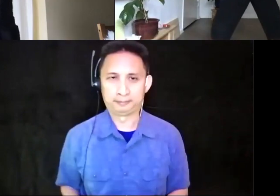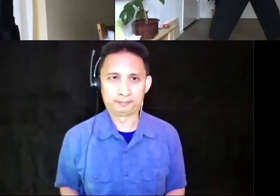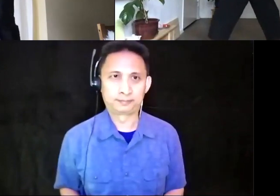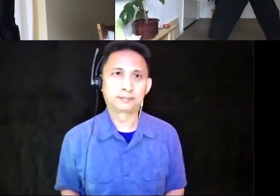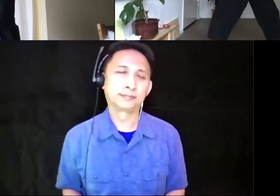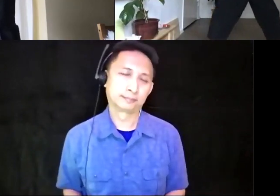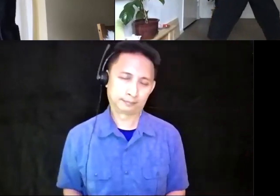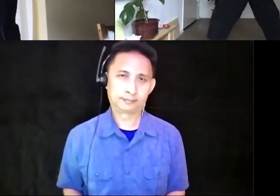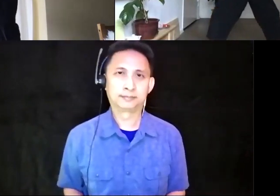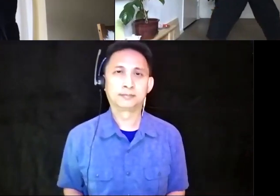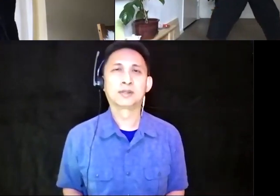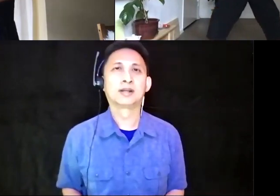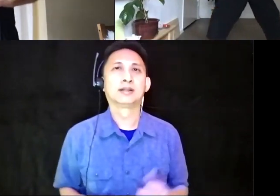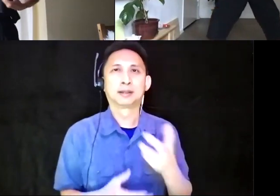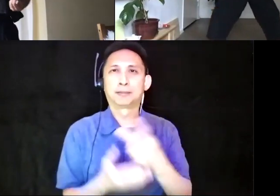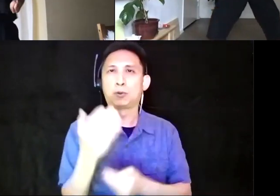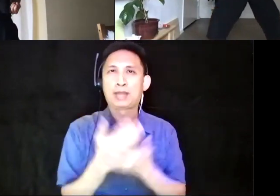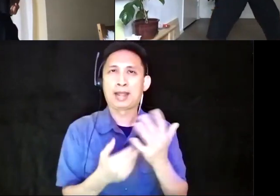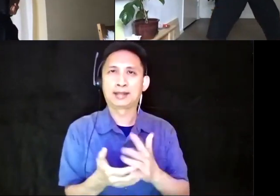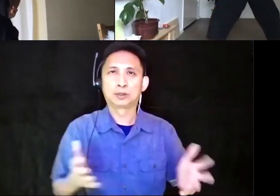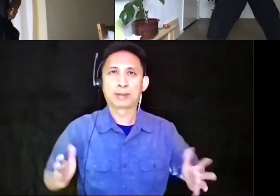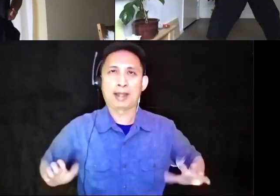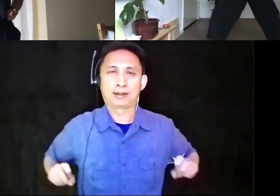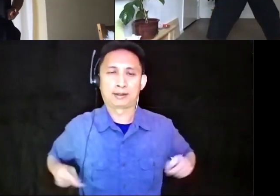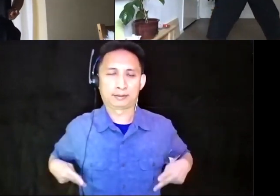hands return to the hips.